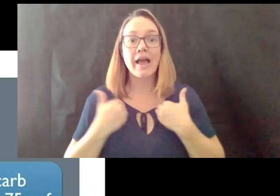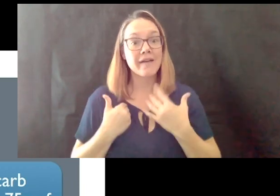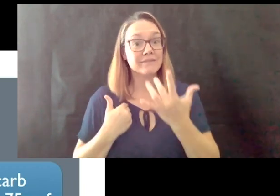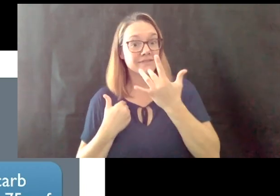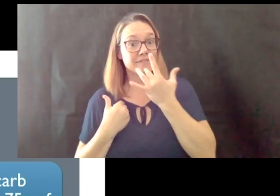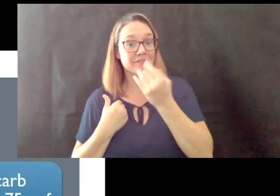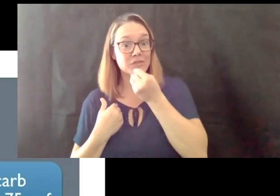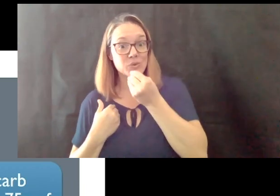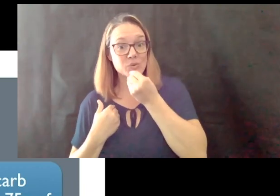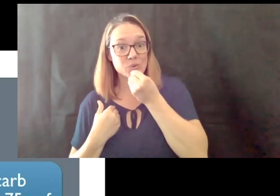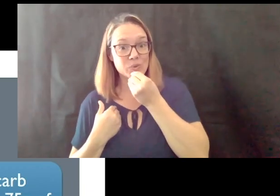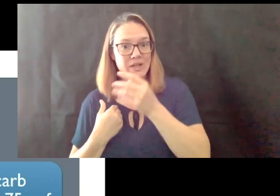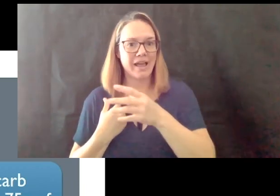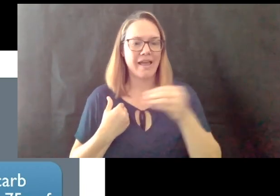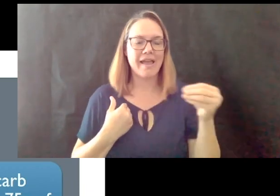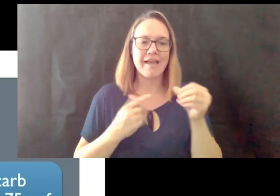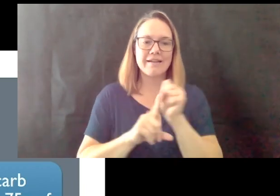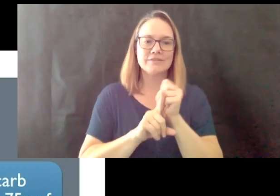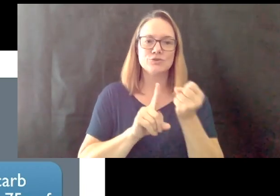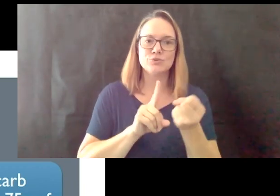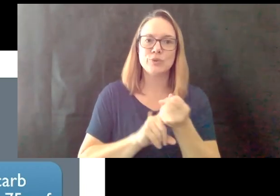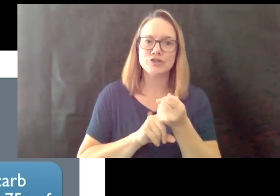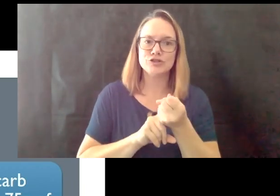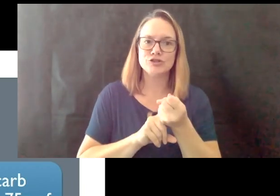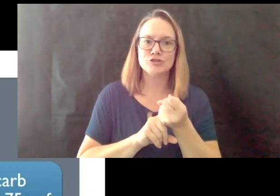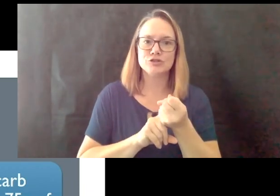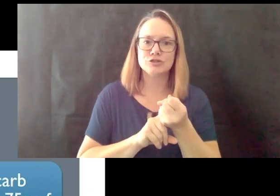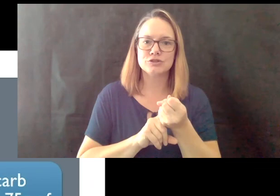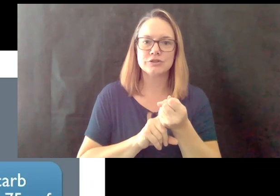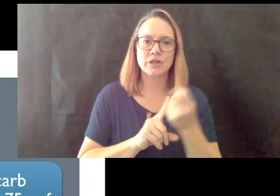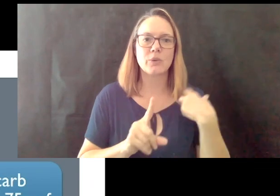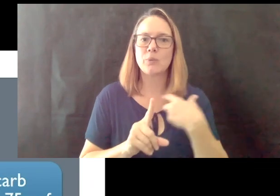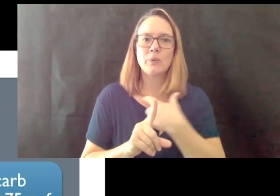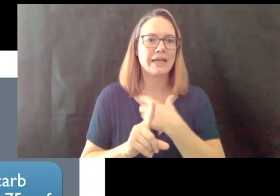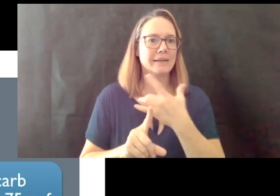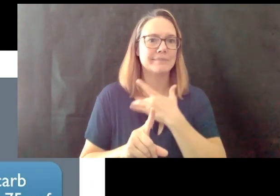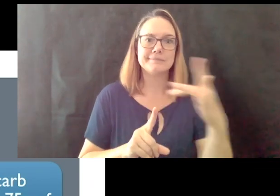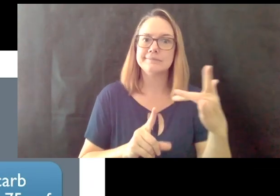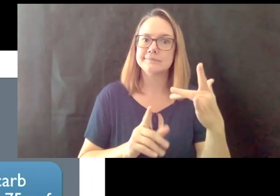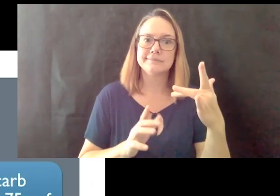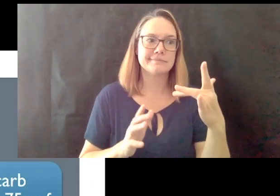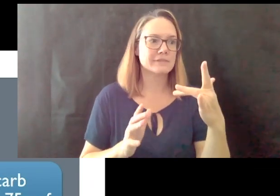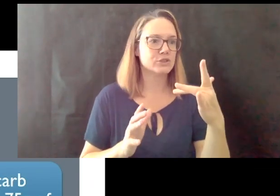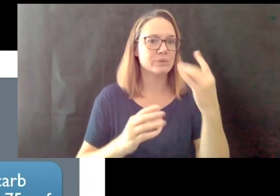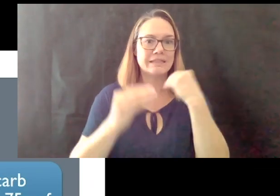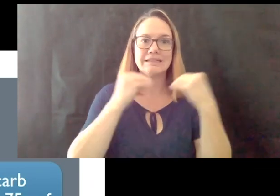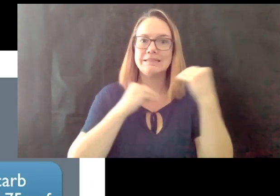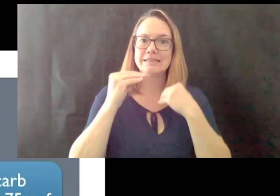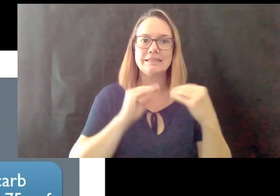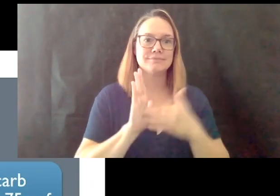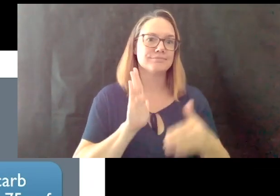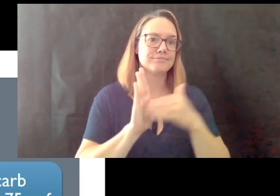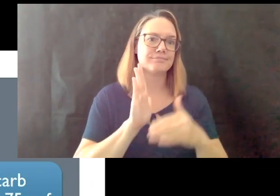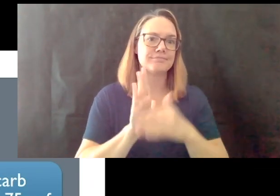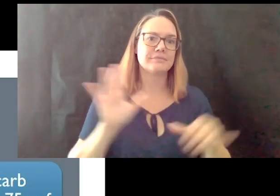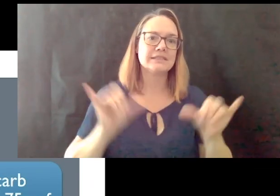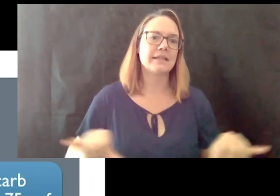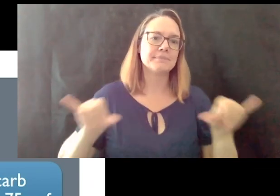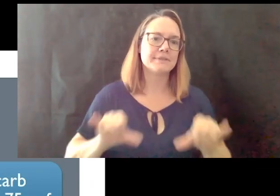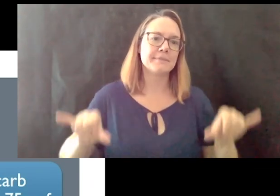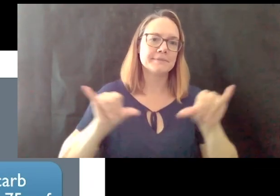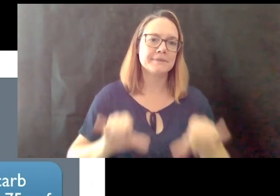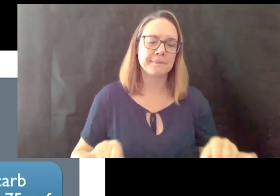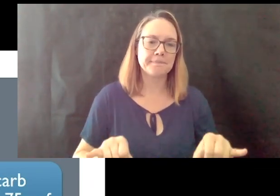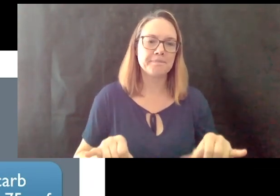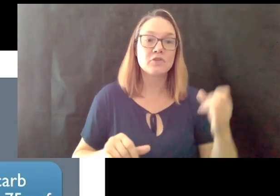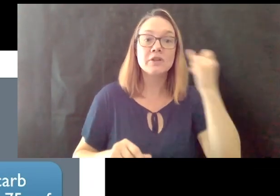have preferences and situations that, you know, we just tend to fall into grooves that are over and over